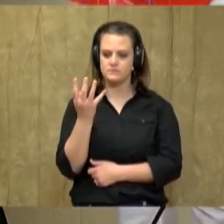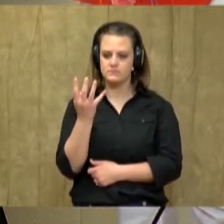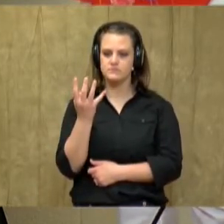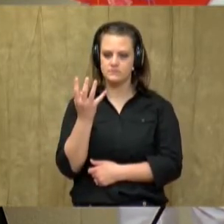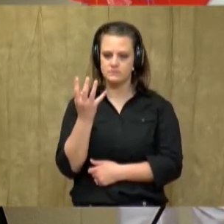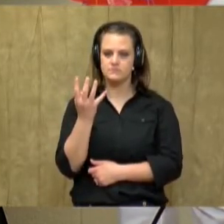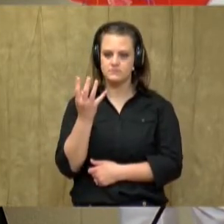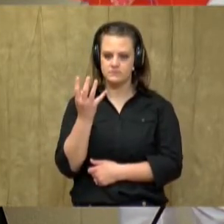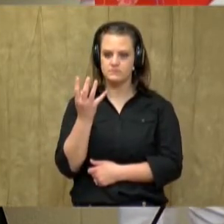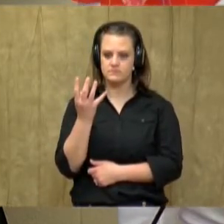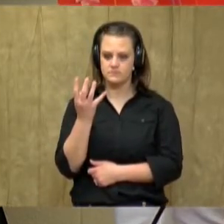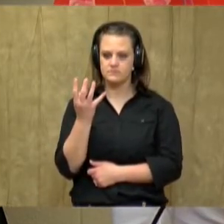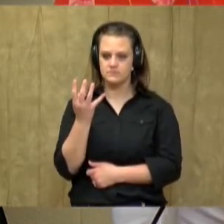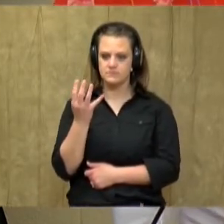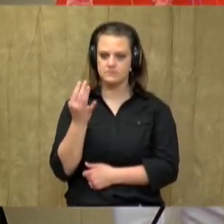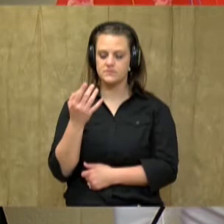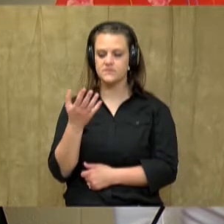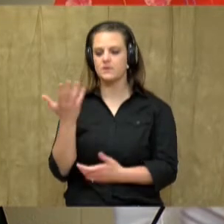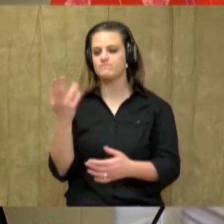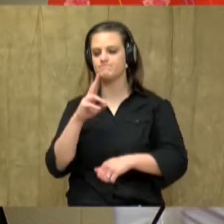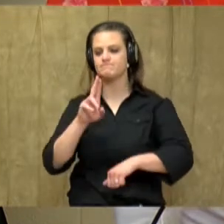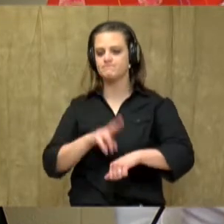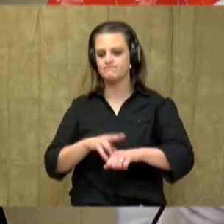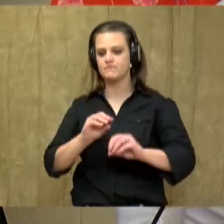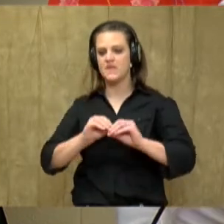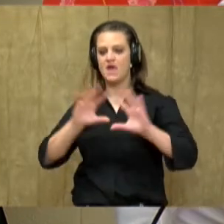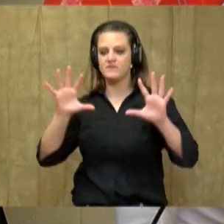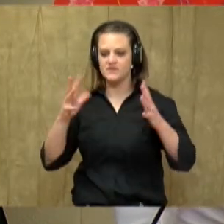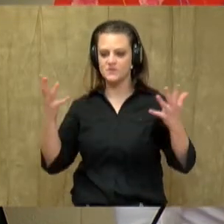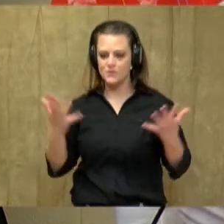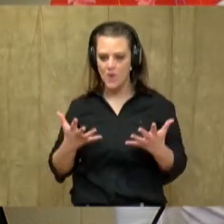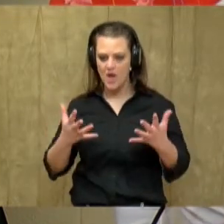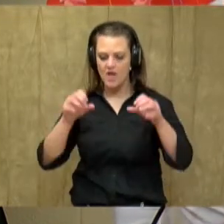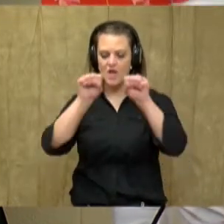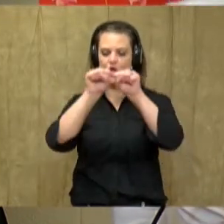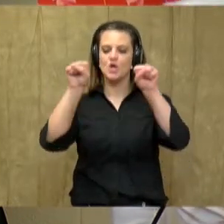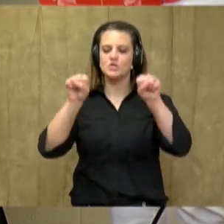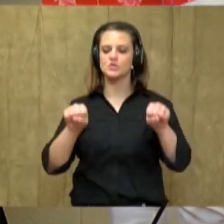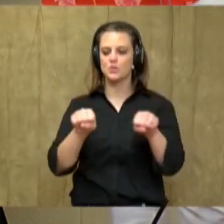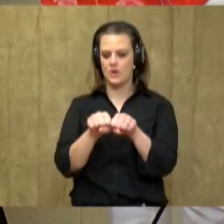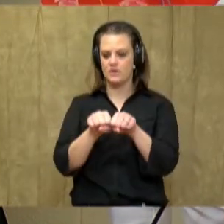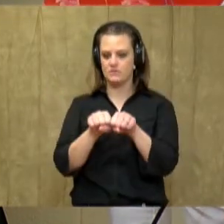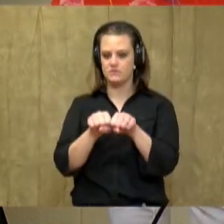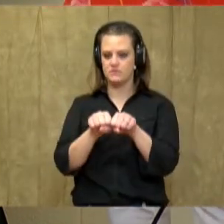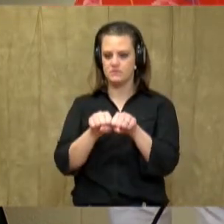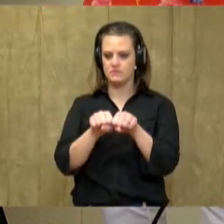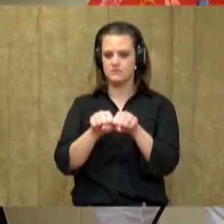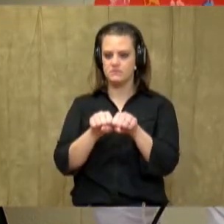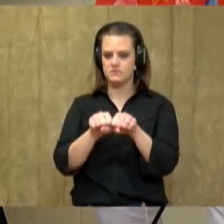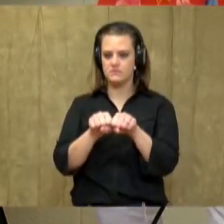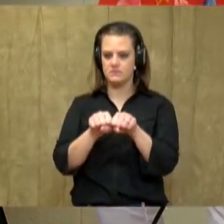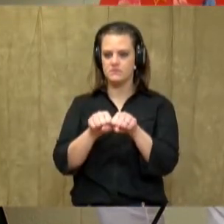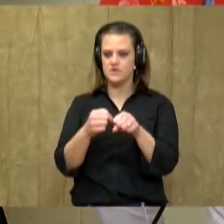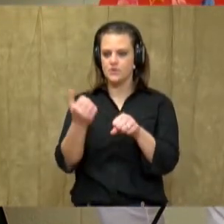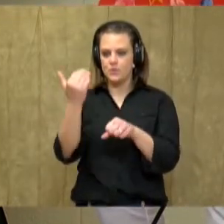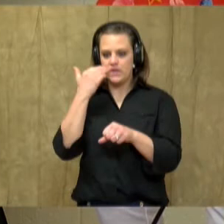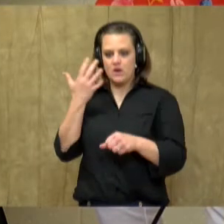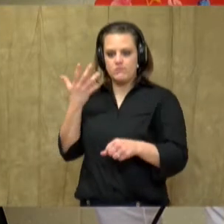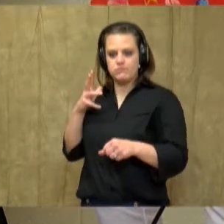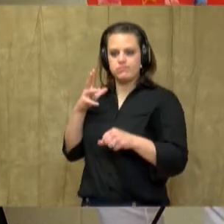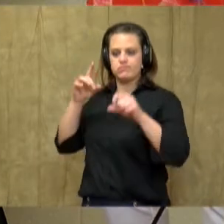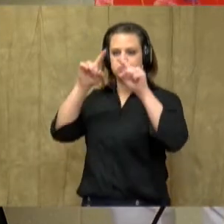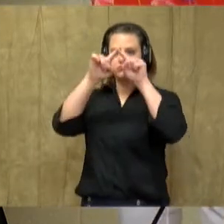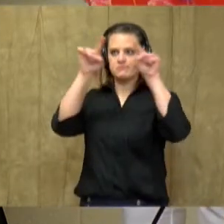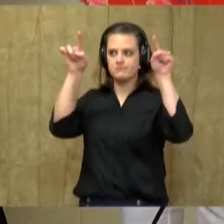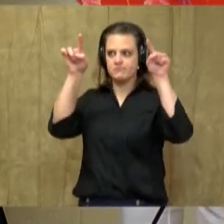right. So, of course, the obvious one is a square. We know a square is a four-sided figure,